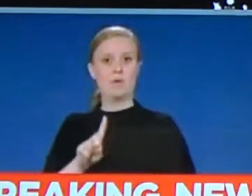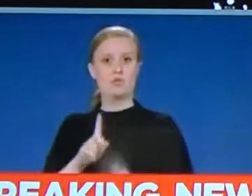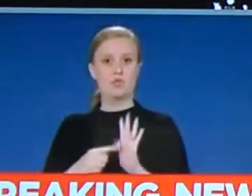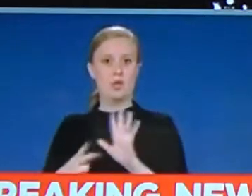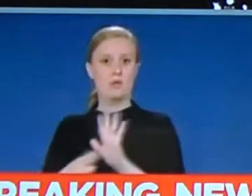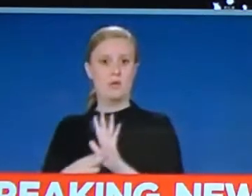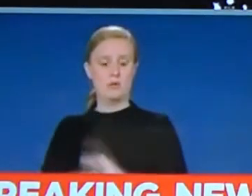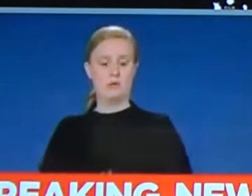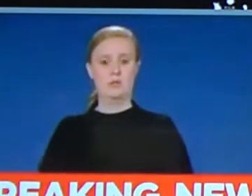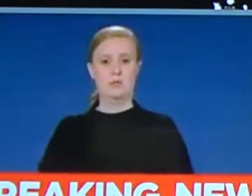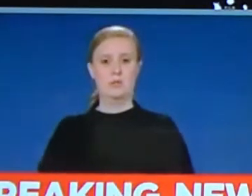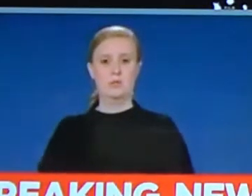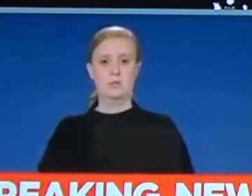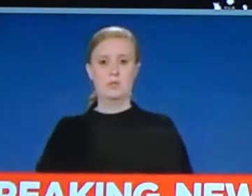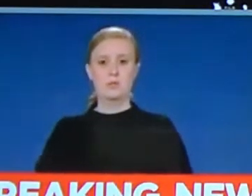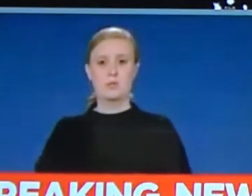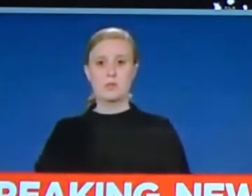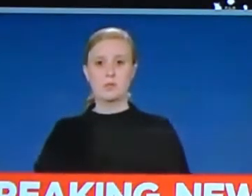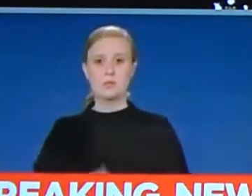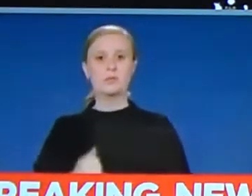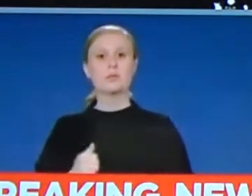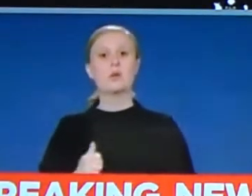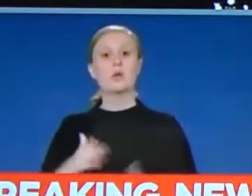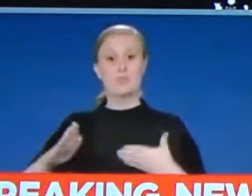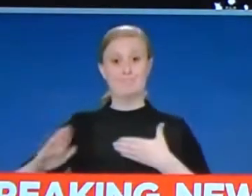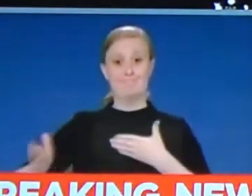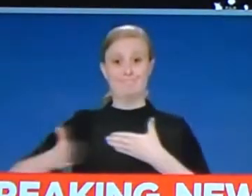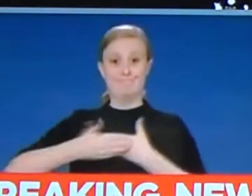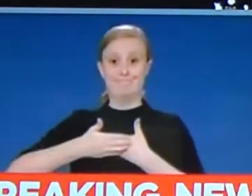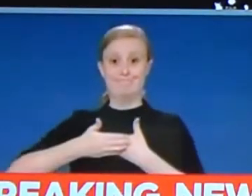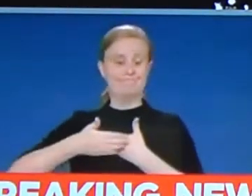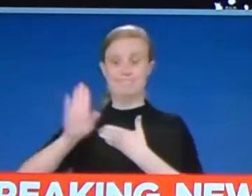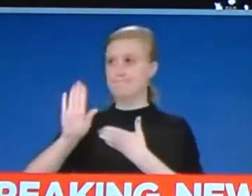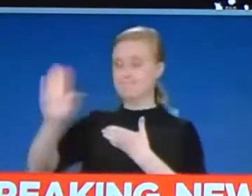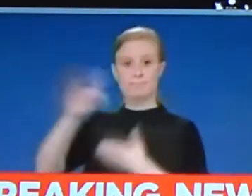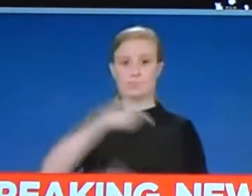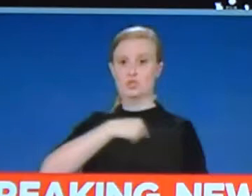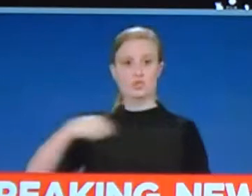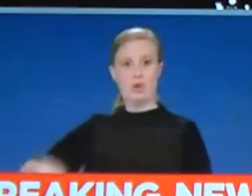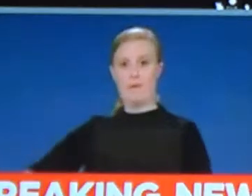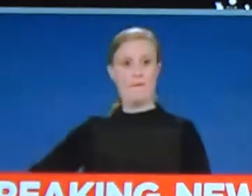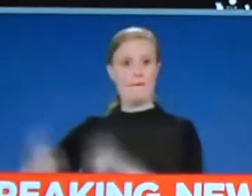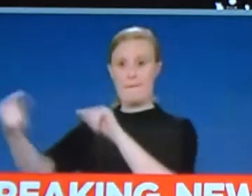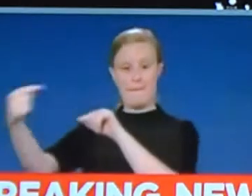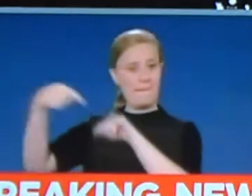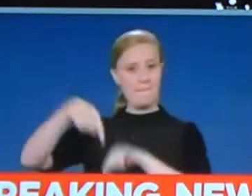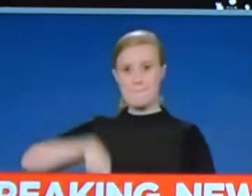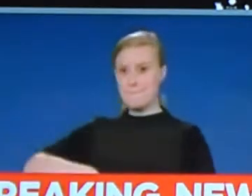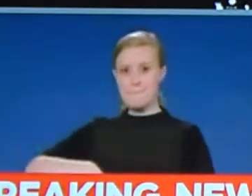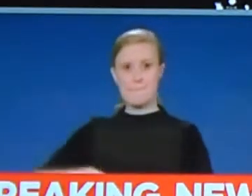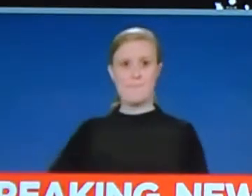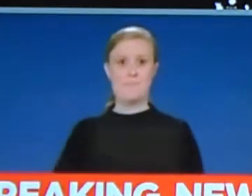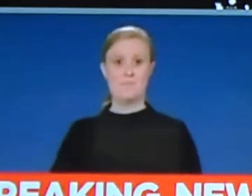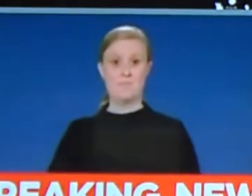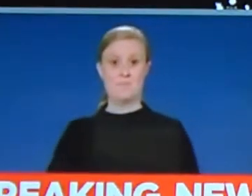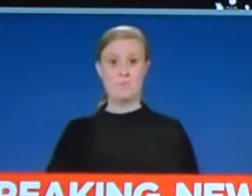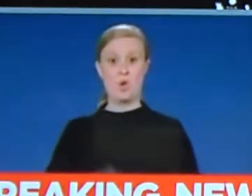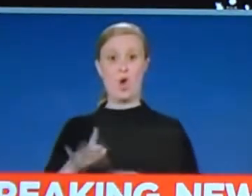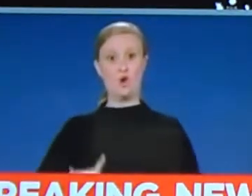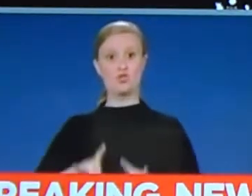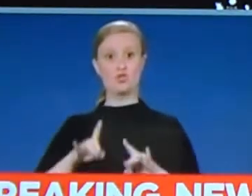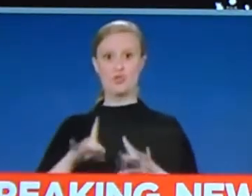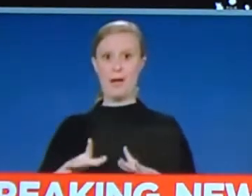to visitors coming from mainland China, and one of the first countries in the world indeed to do so.